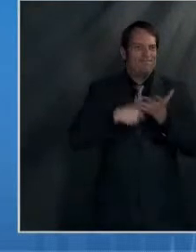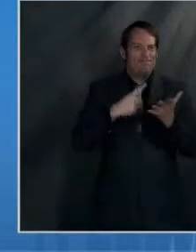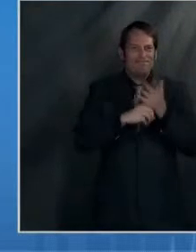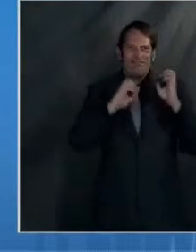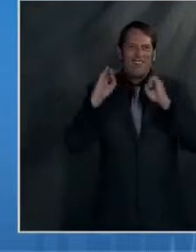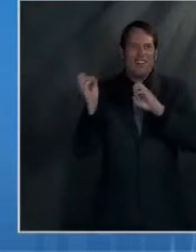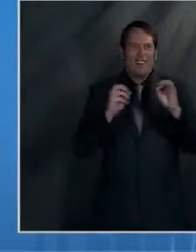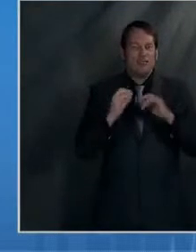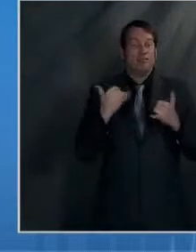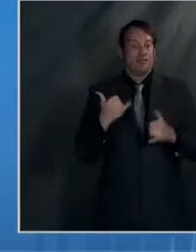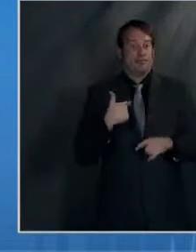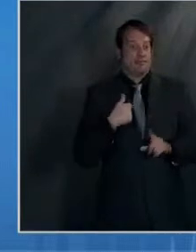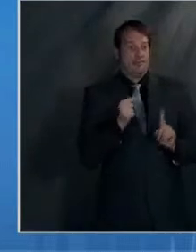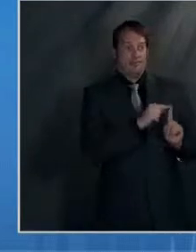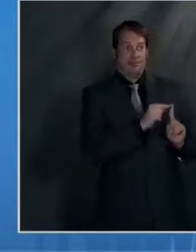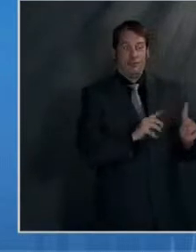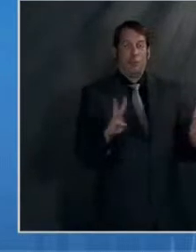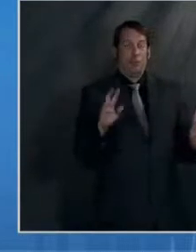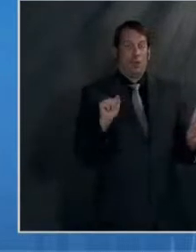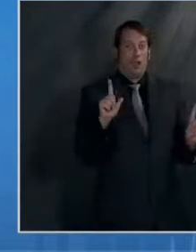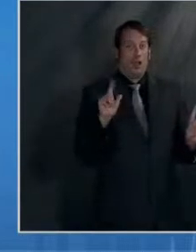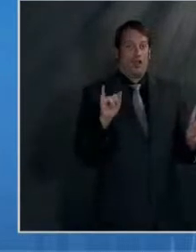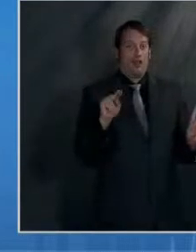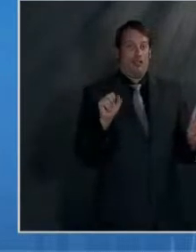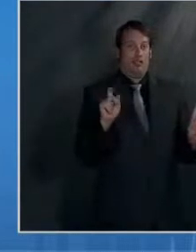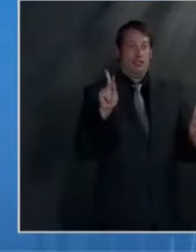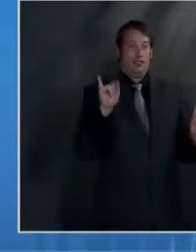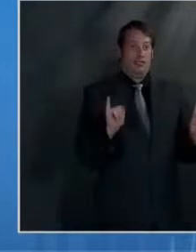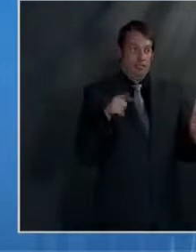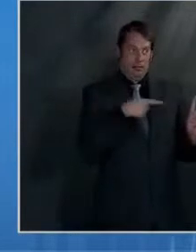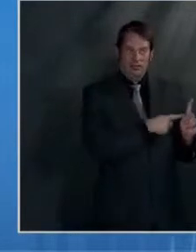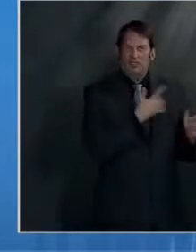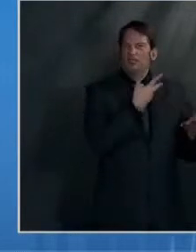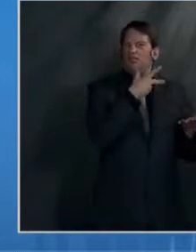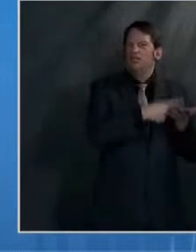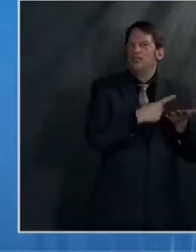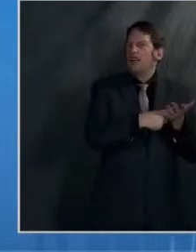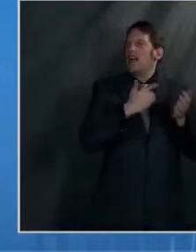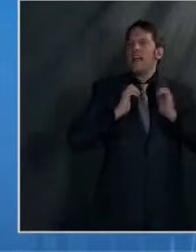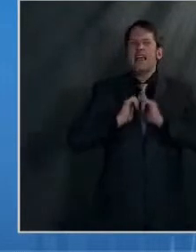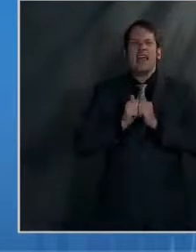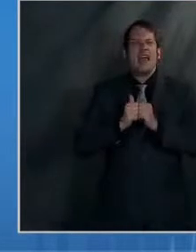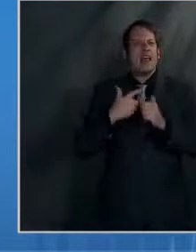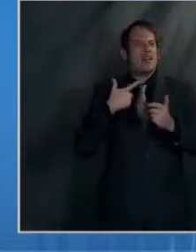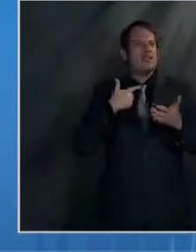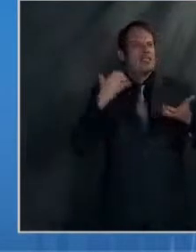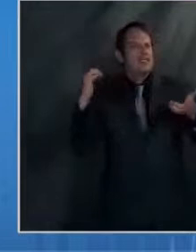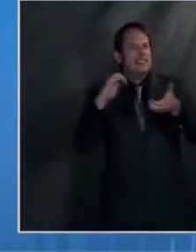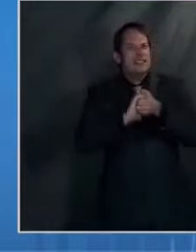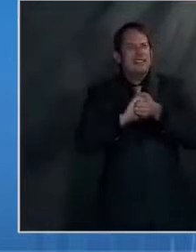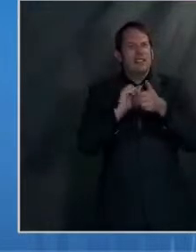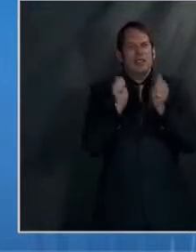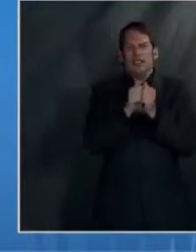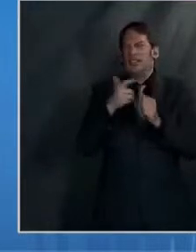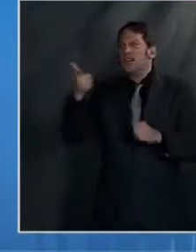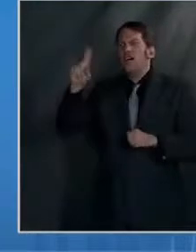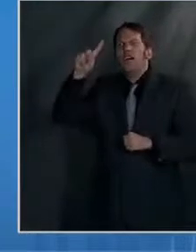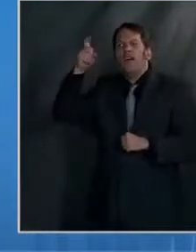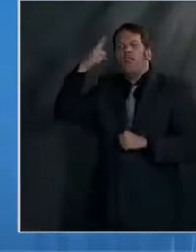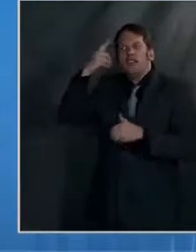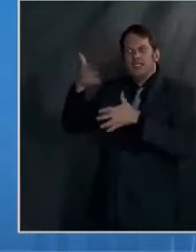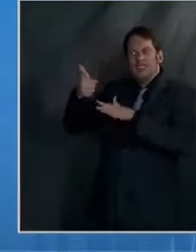they're working with state and local officials to make sure that the quarantines are enforced. Dr.